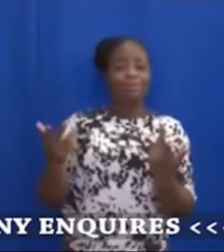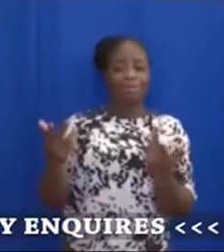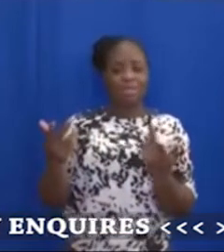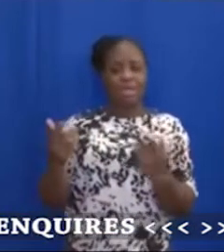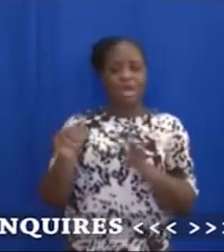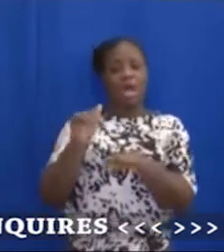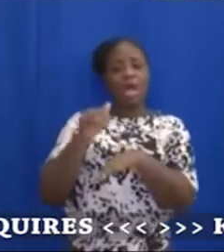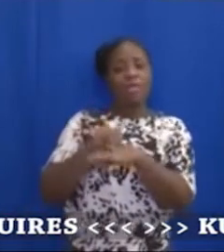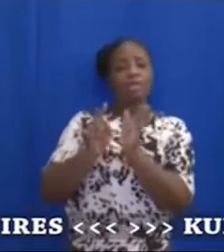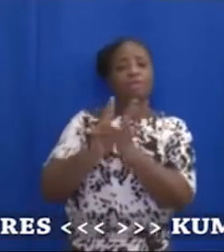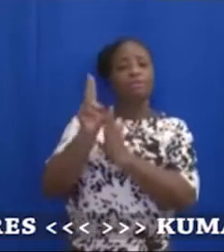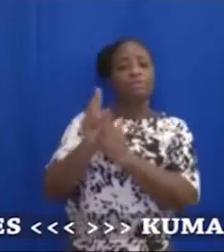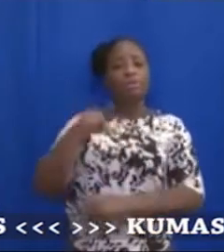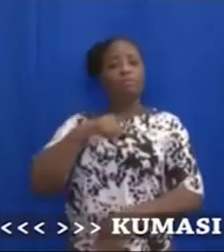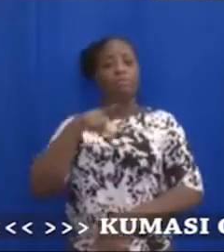Ghana, Legon,